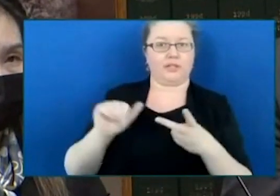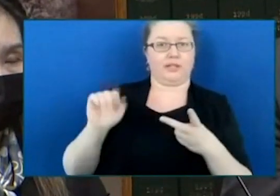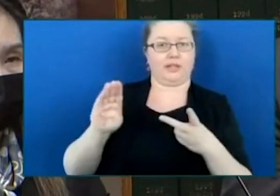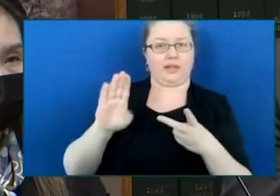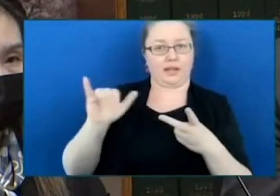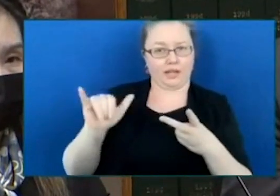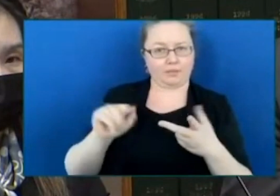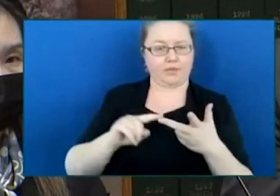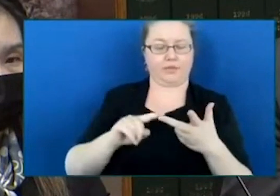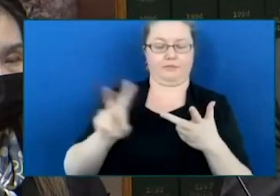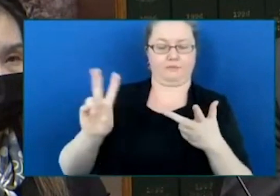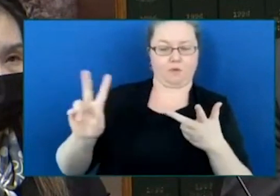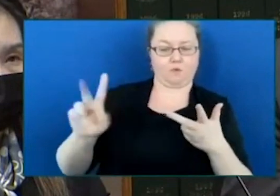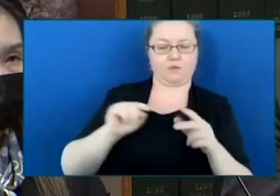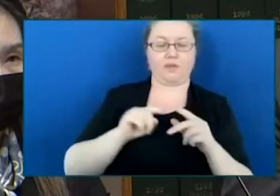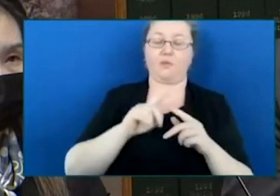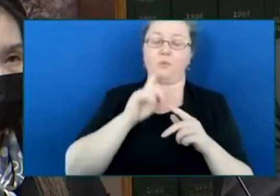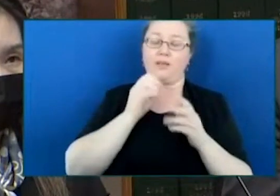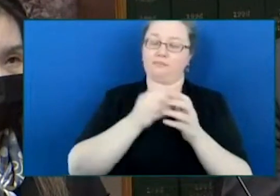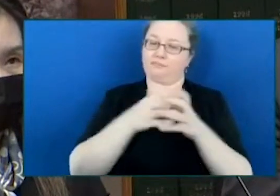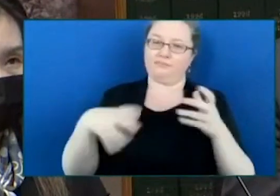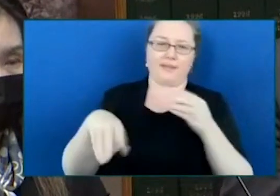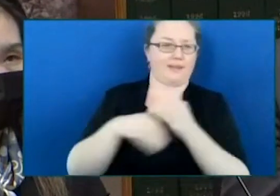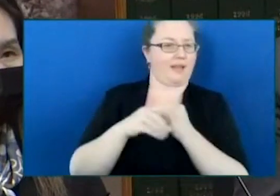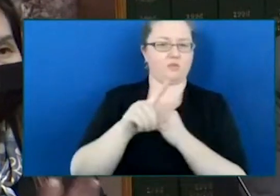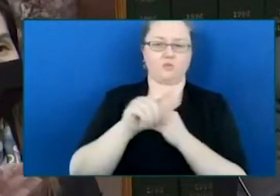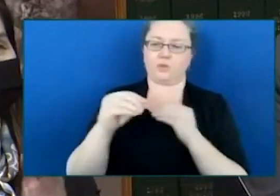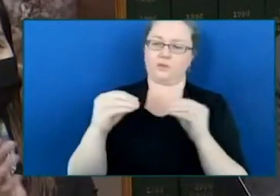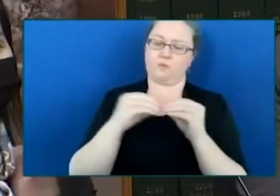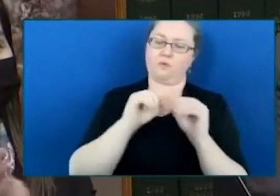20 sites throughout the province.